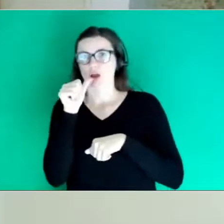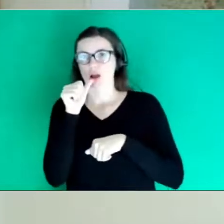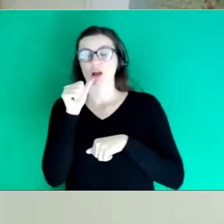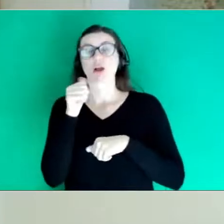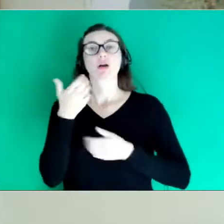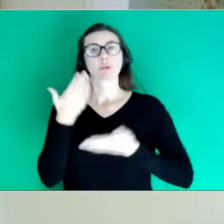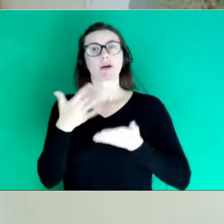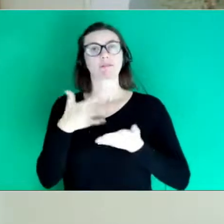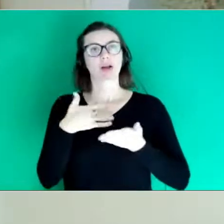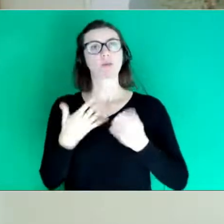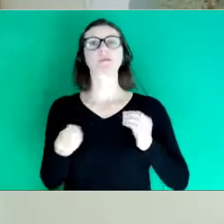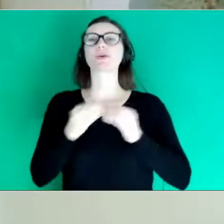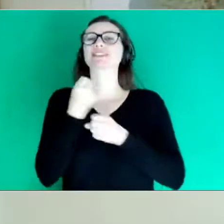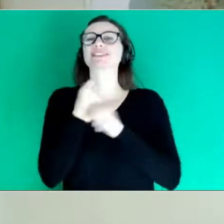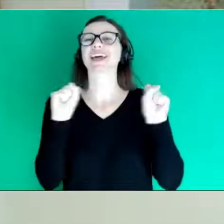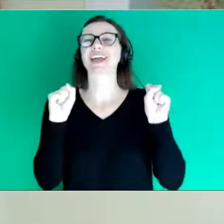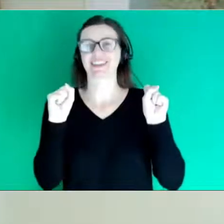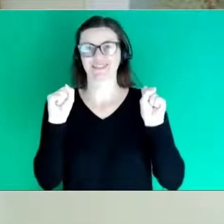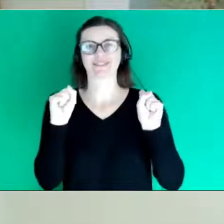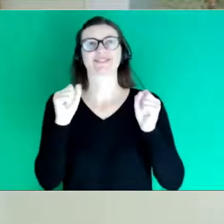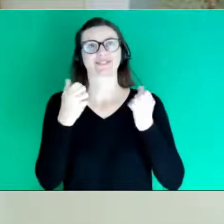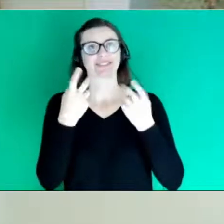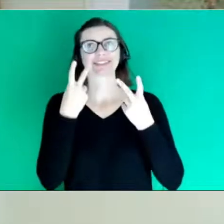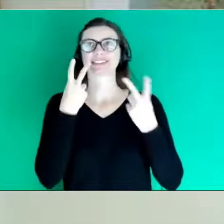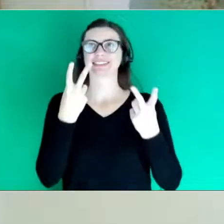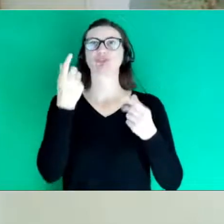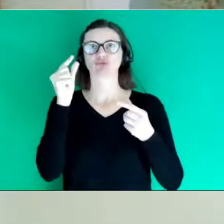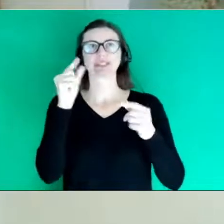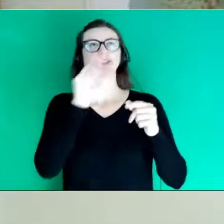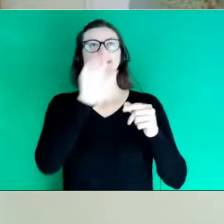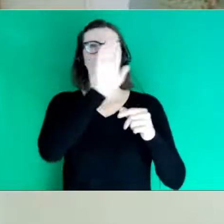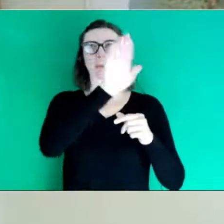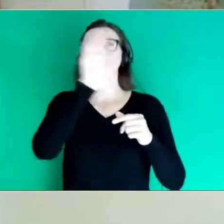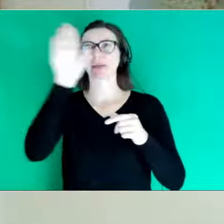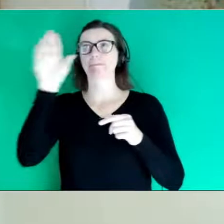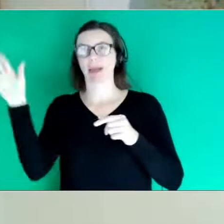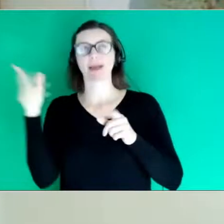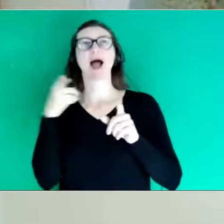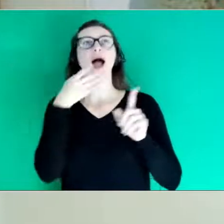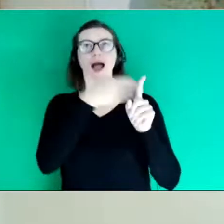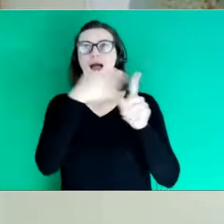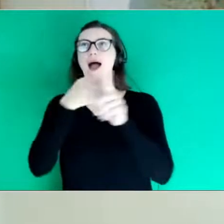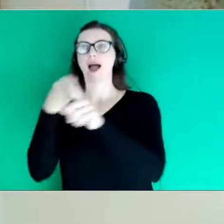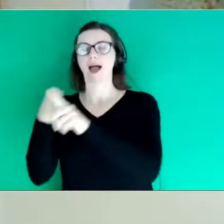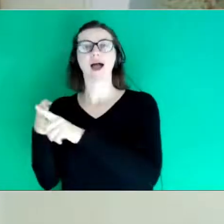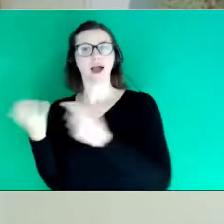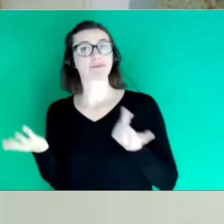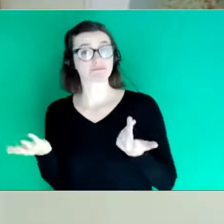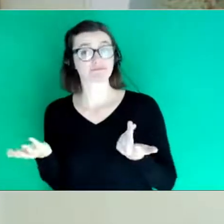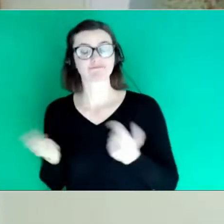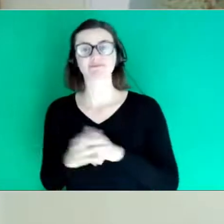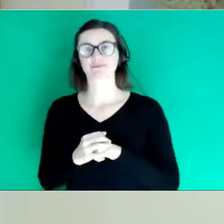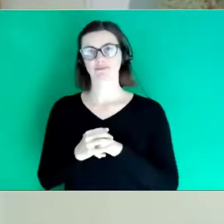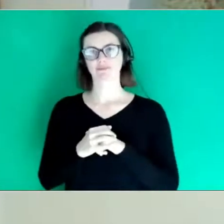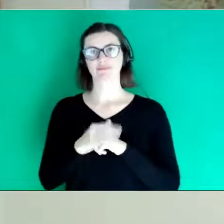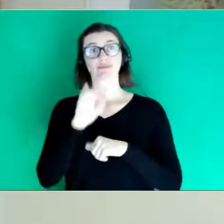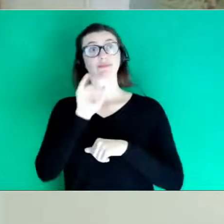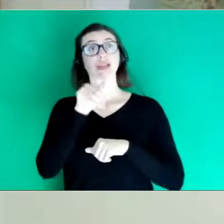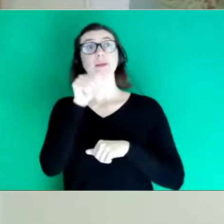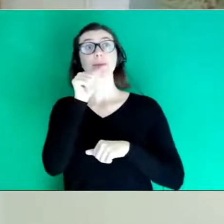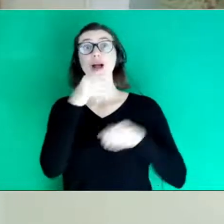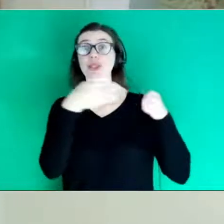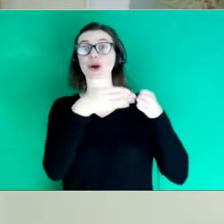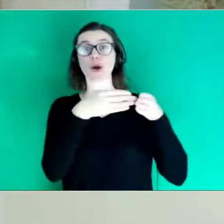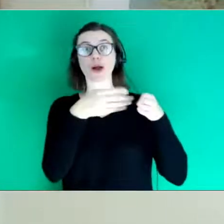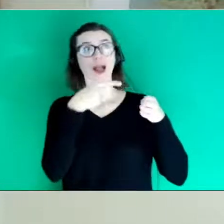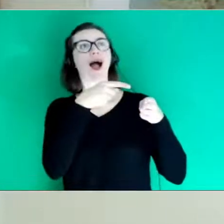feel uncomfortable and they feel like they're putting themselves at risk. And so when they see some green signs, they'll say, oh, you know what, that bar on the corner, I think I can go down